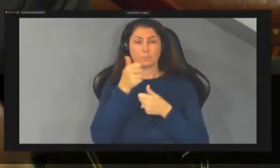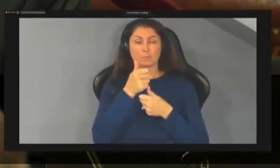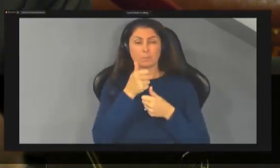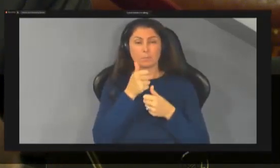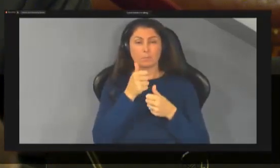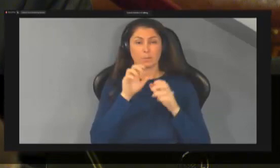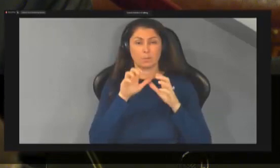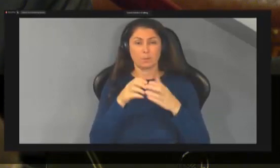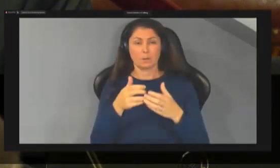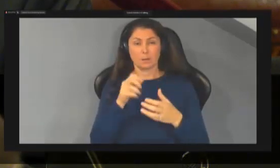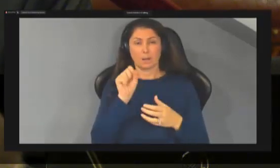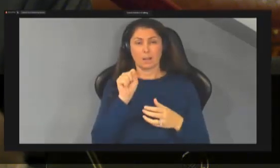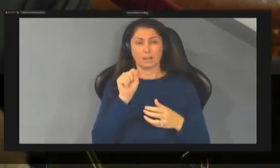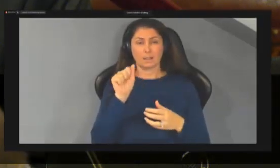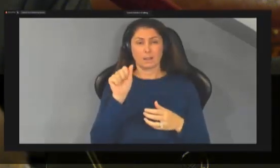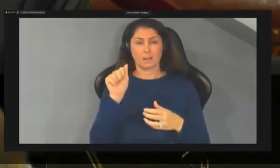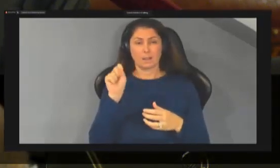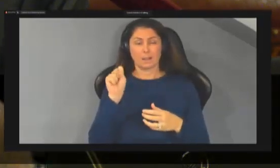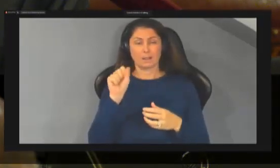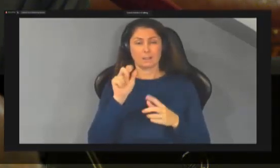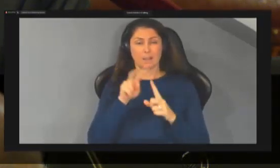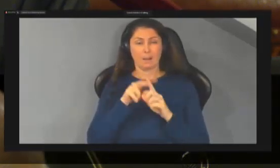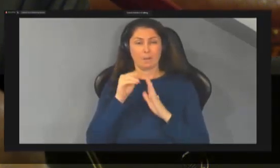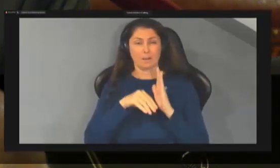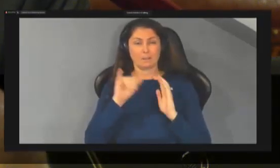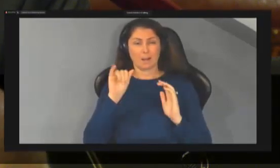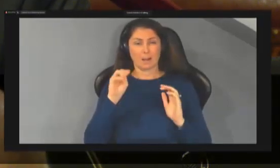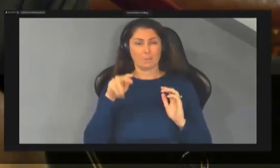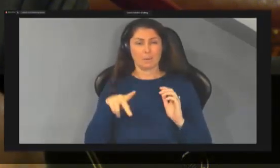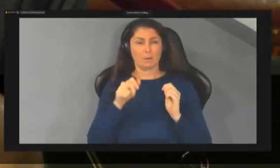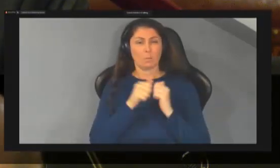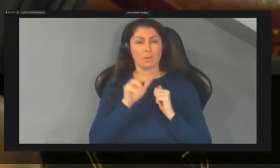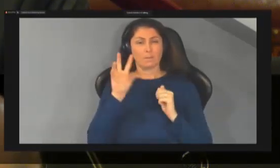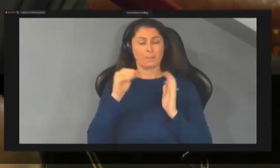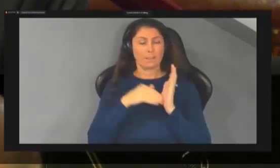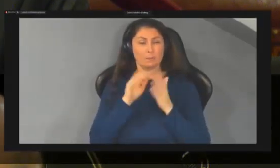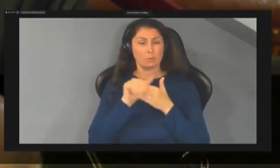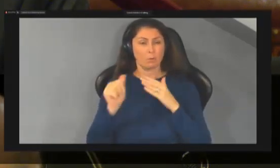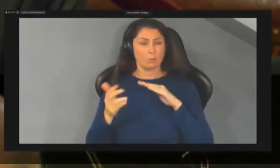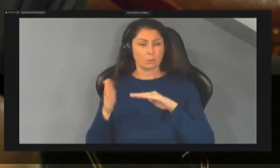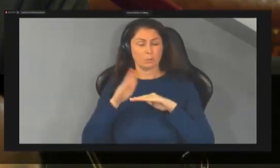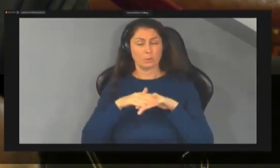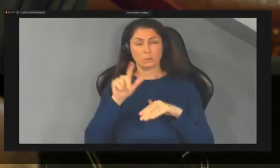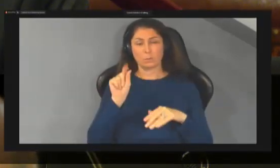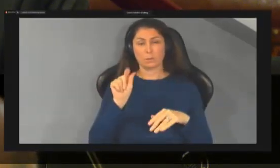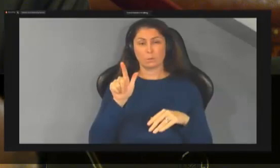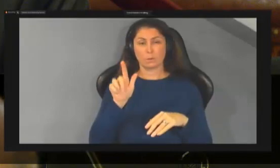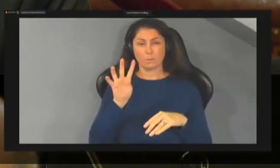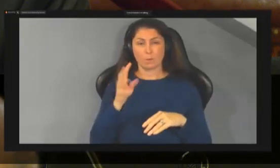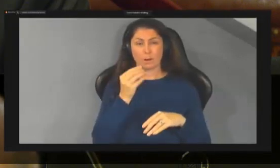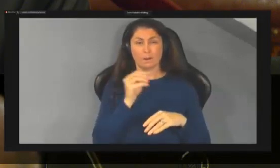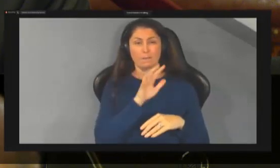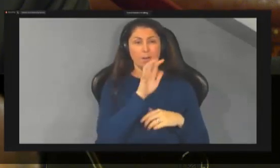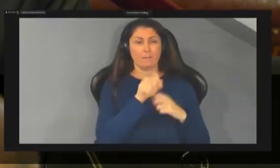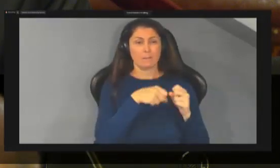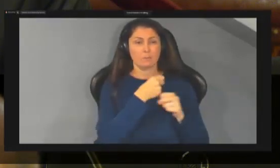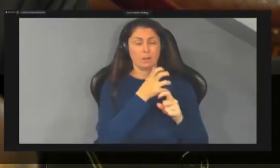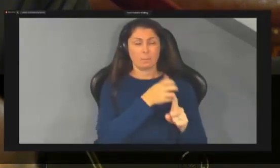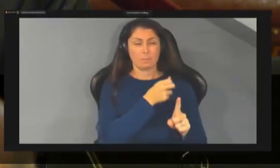SAAS applications in INP with a $50,000 increase in 2024 and a five-year impact